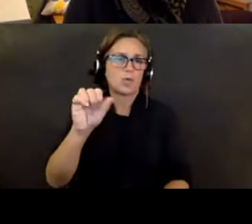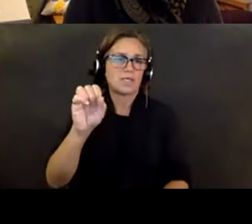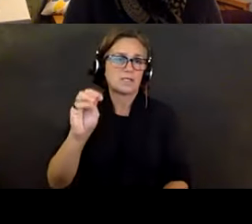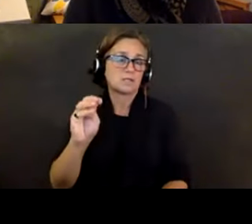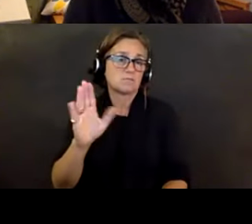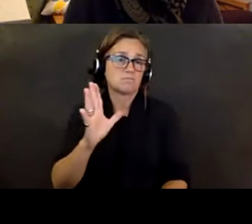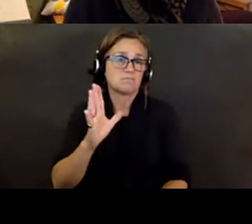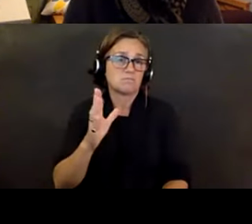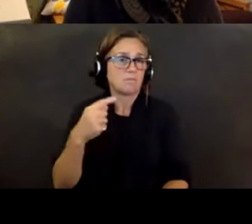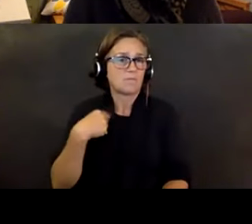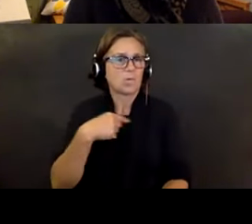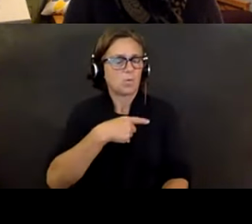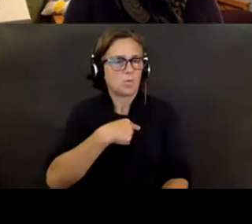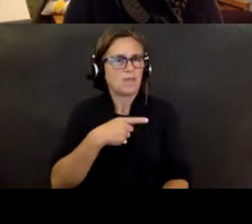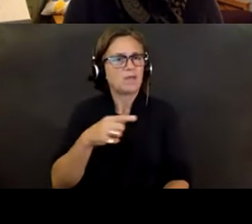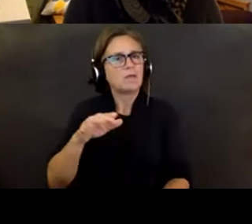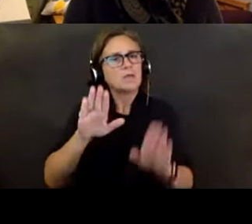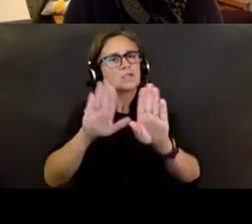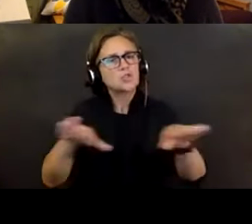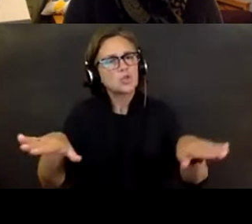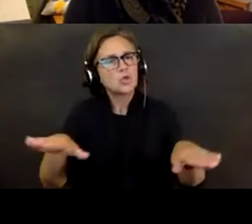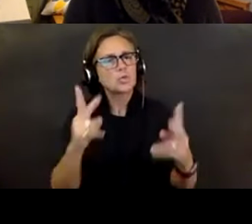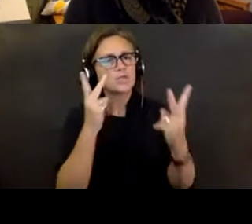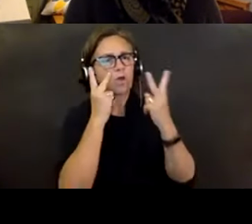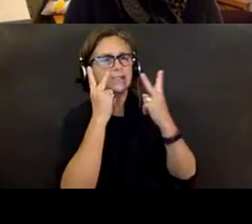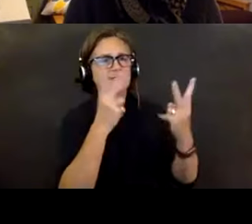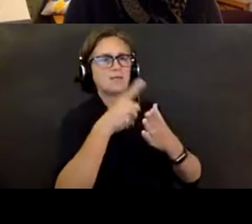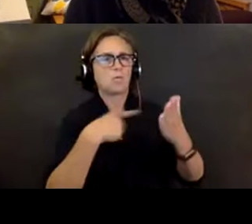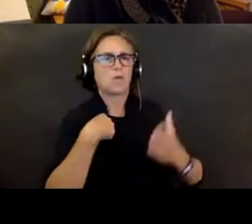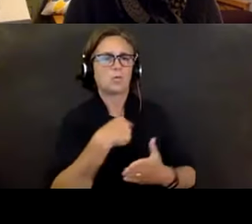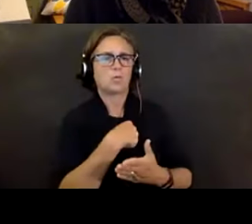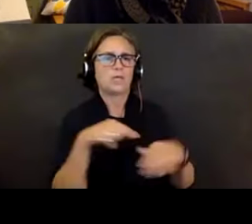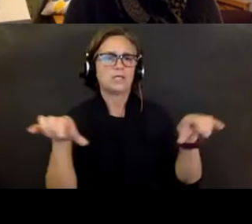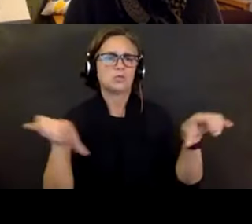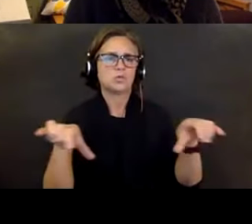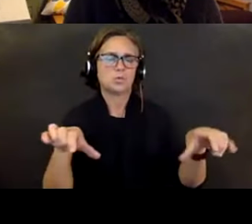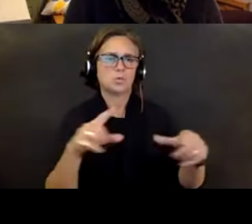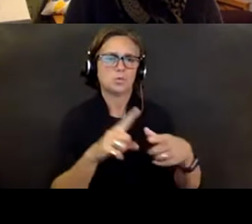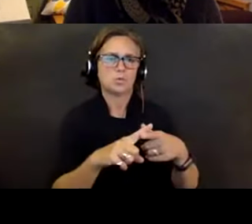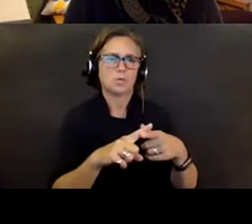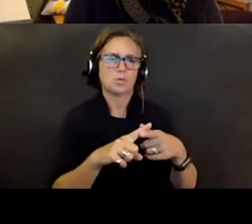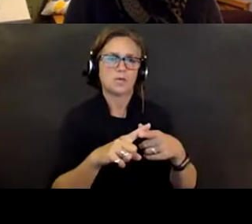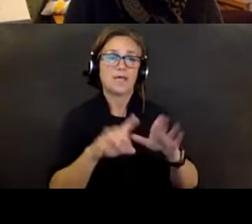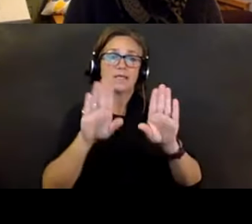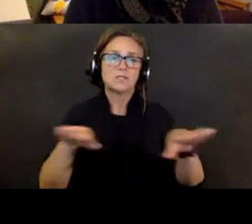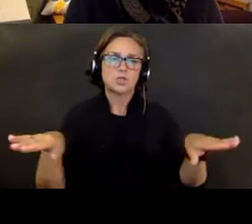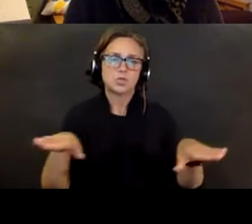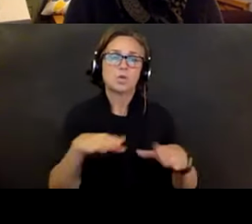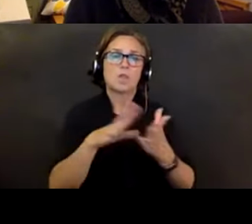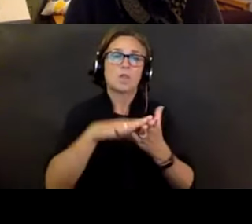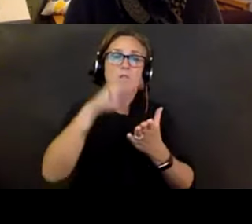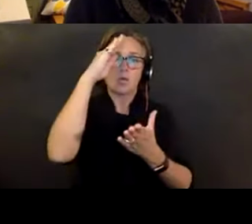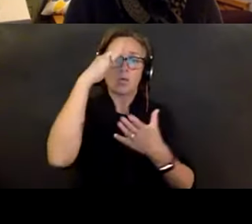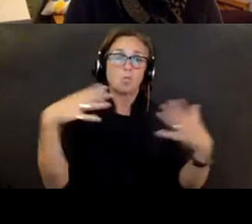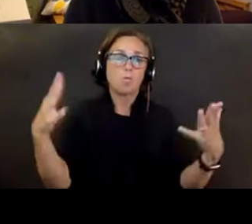what we say and what we do. And more times than not, they learn more from what is not said and what is not done. And